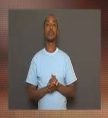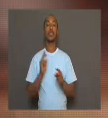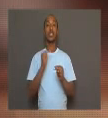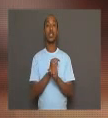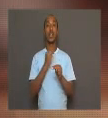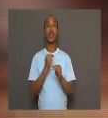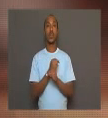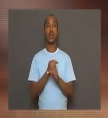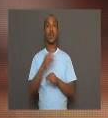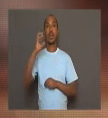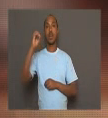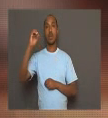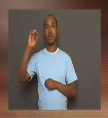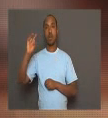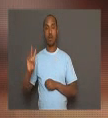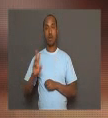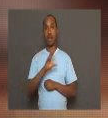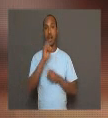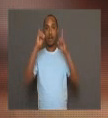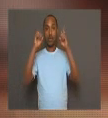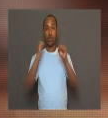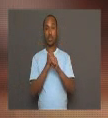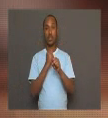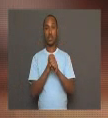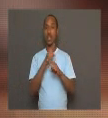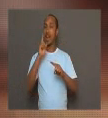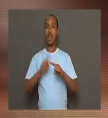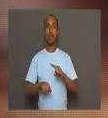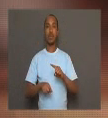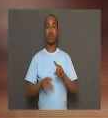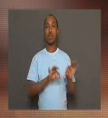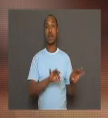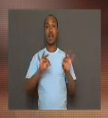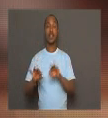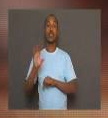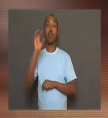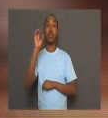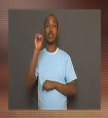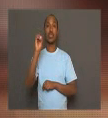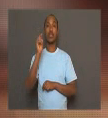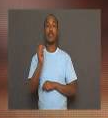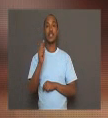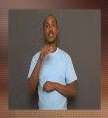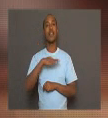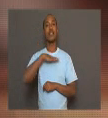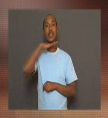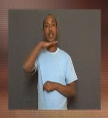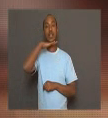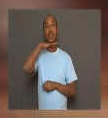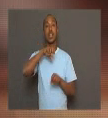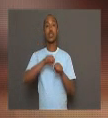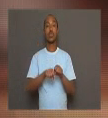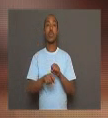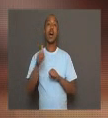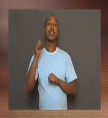Natural aeration and photosynthesis are unable to replenish the oxygen fast enough, so